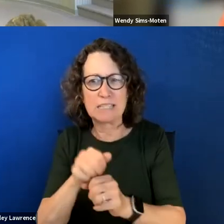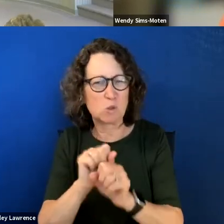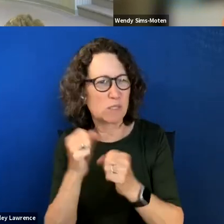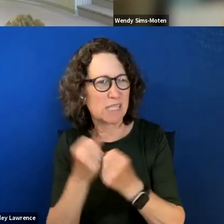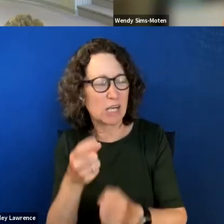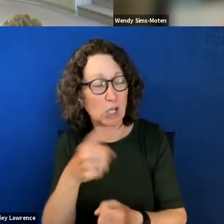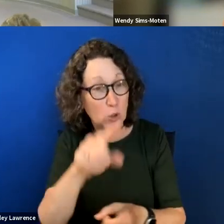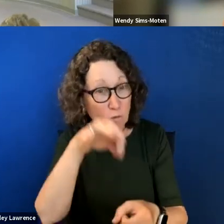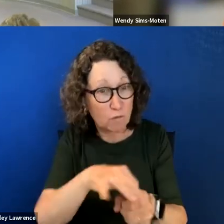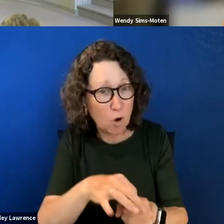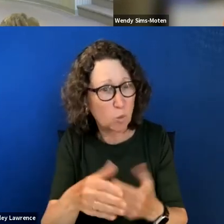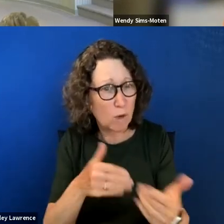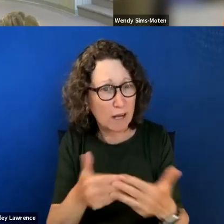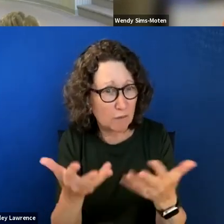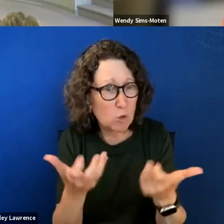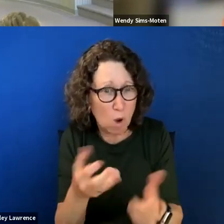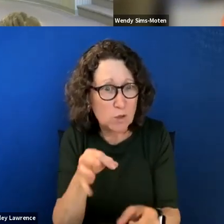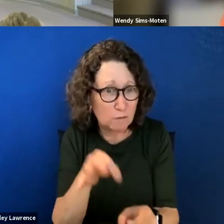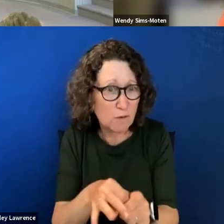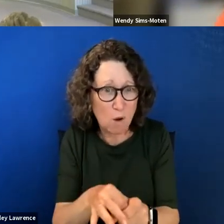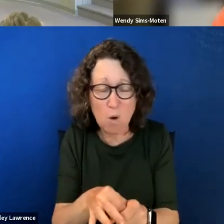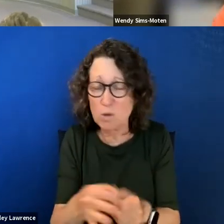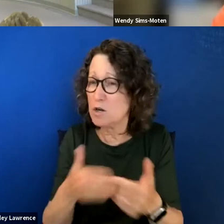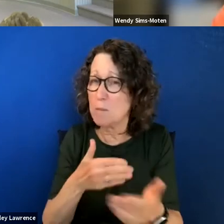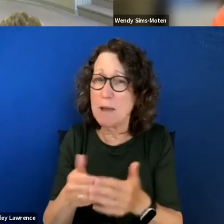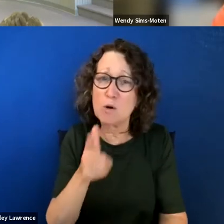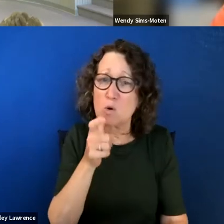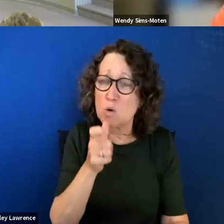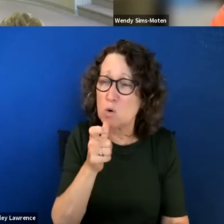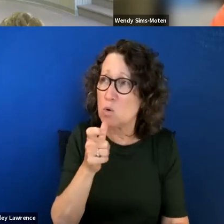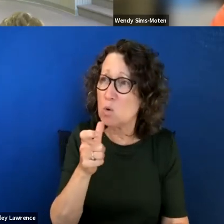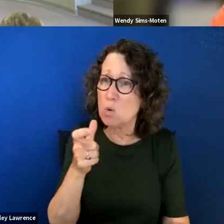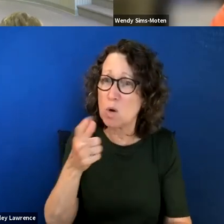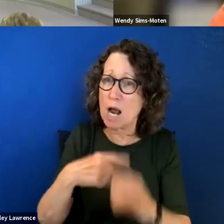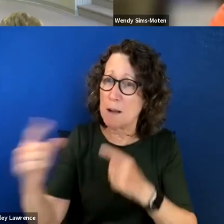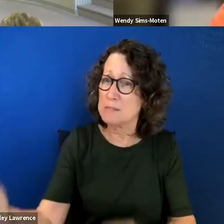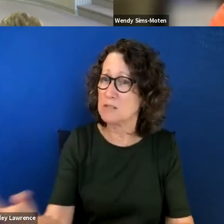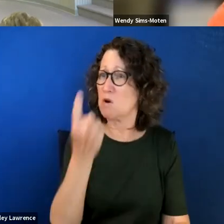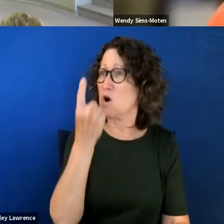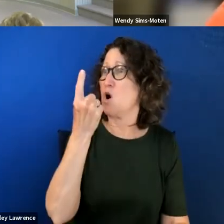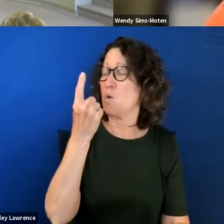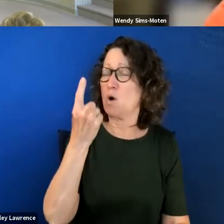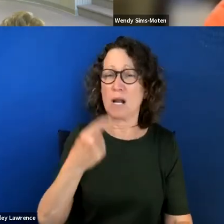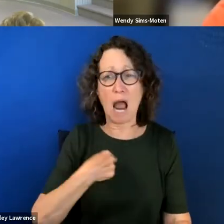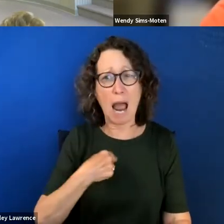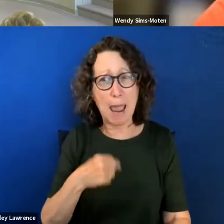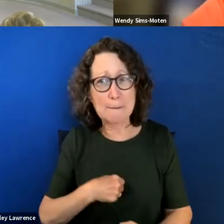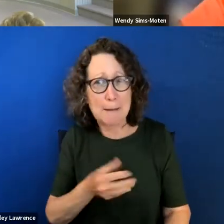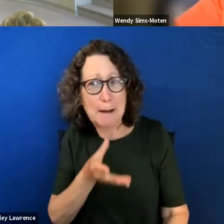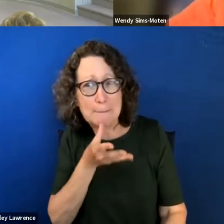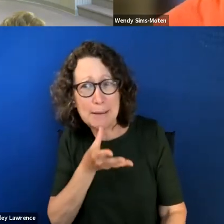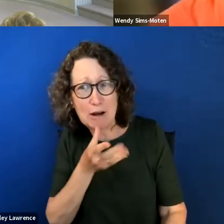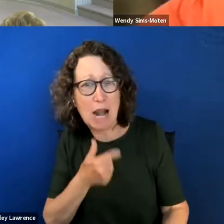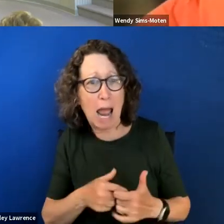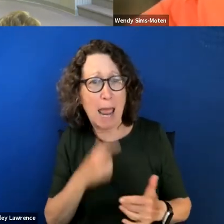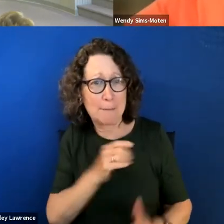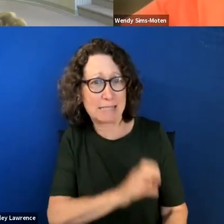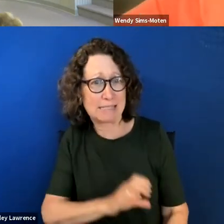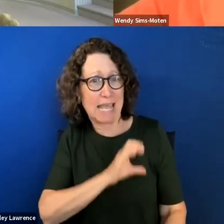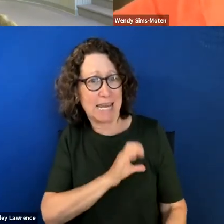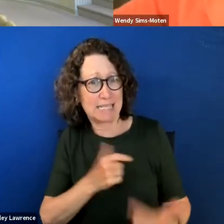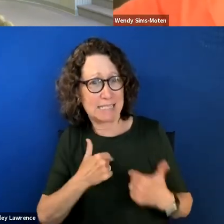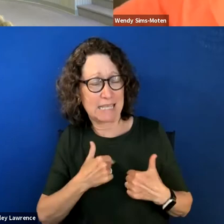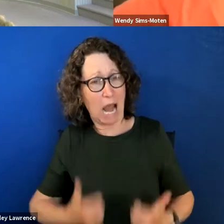You vote whatever you want to vote, no matter who comes forward. I'm a parent. I'm a citizen.